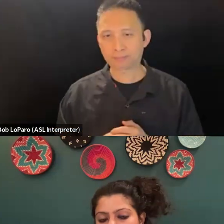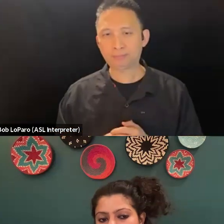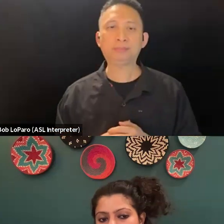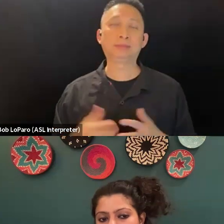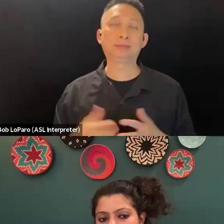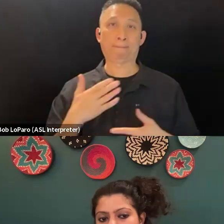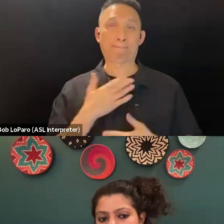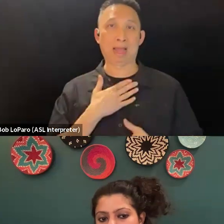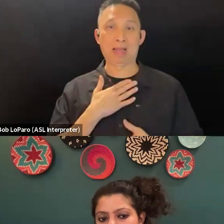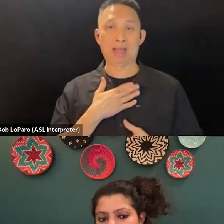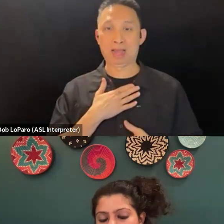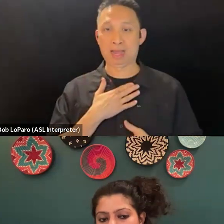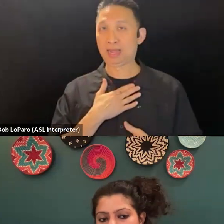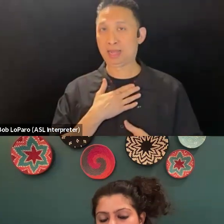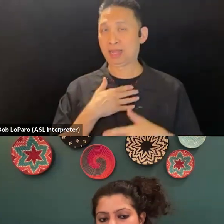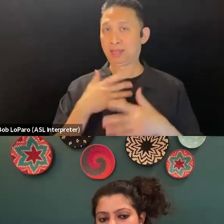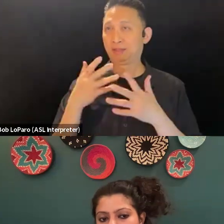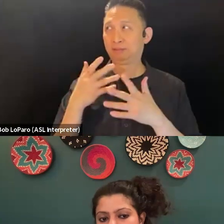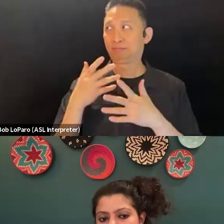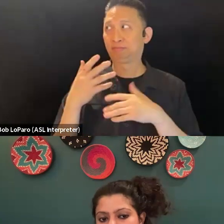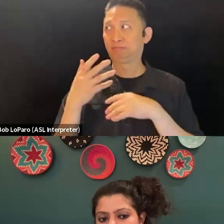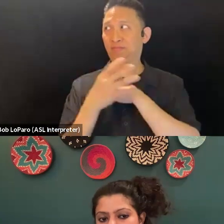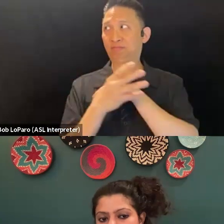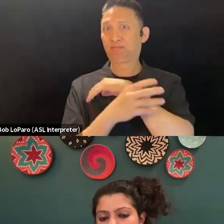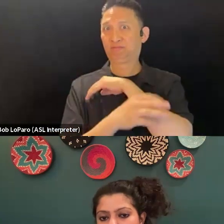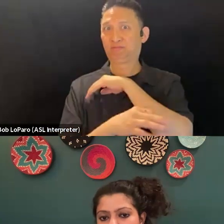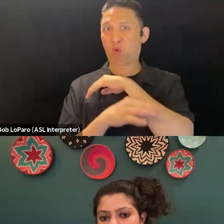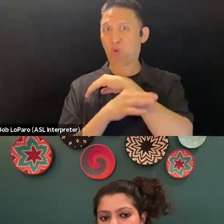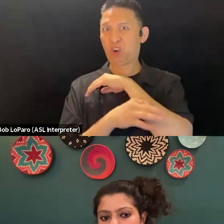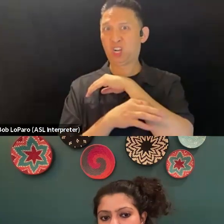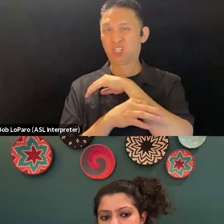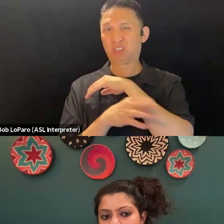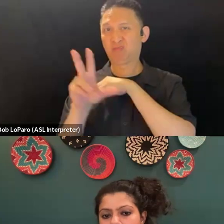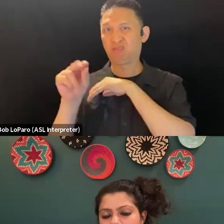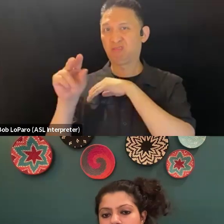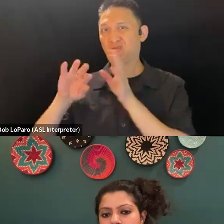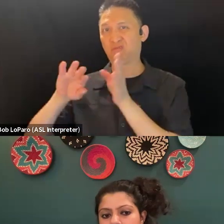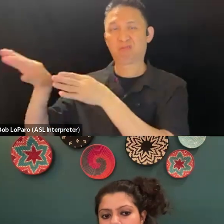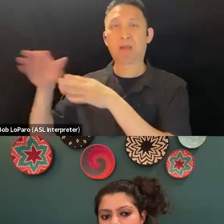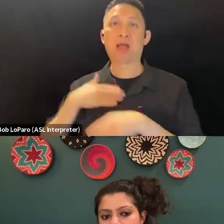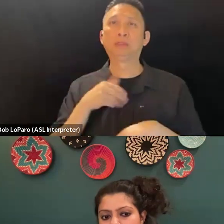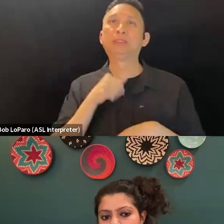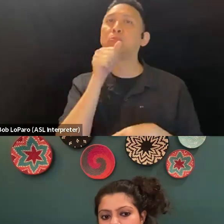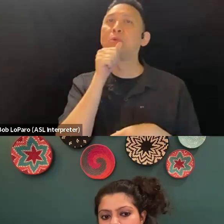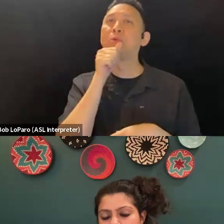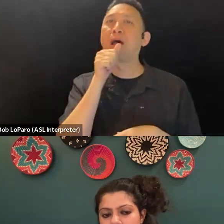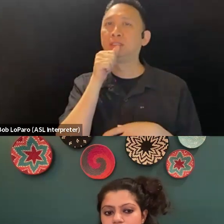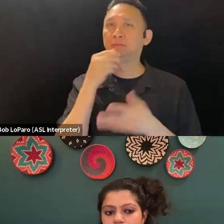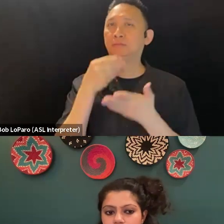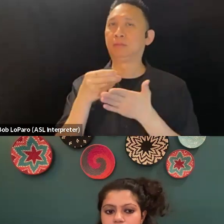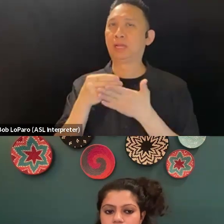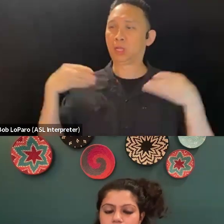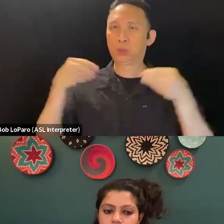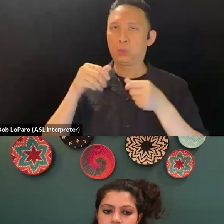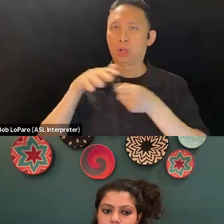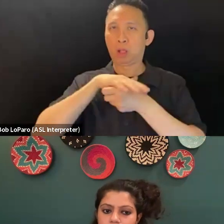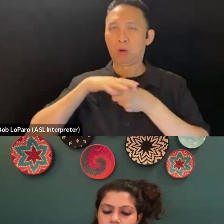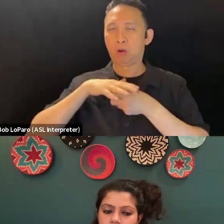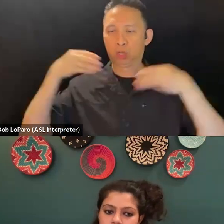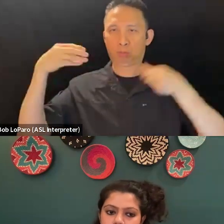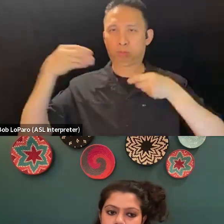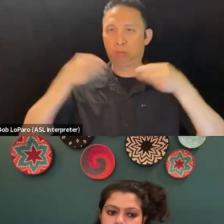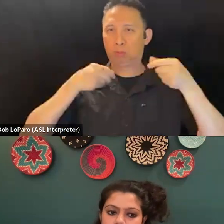think one of the things that I realized, and I think it was uh, being this unencumbered producer